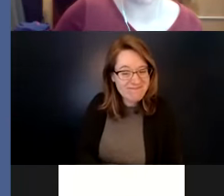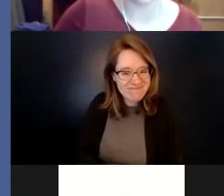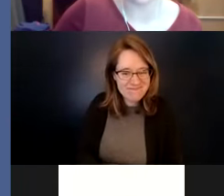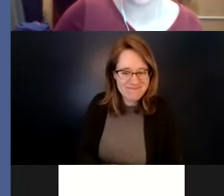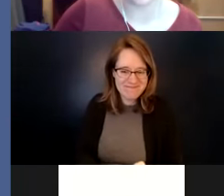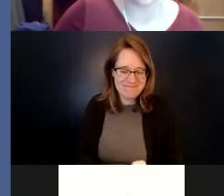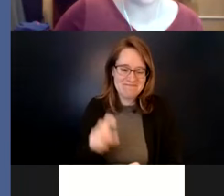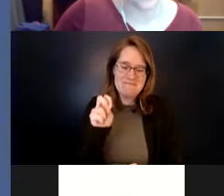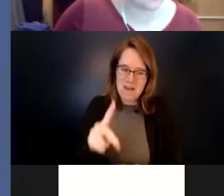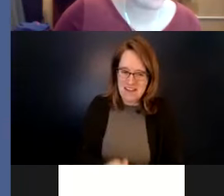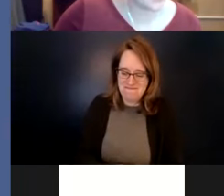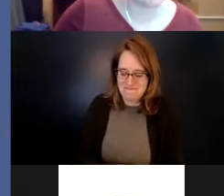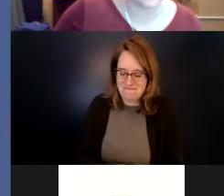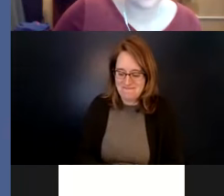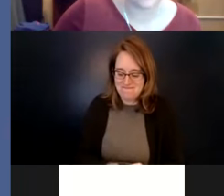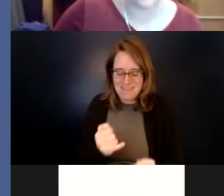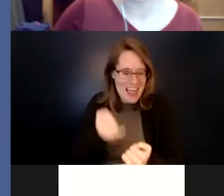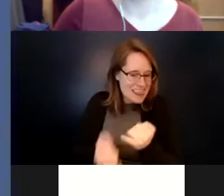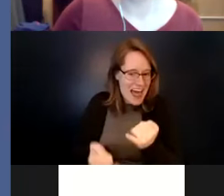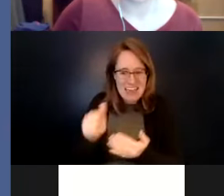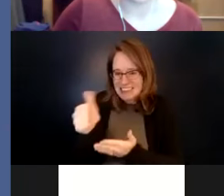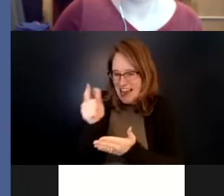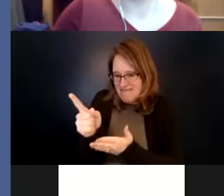All right, we're going to take our last 10 minutes.